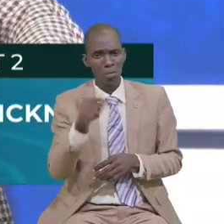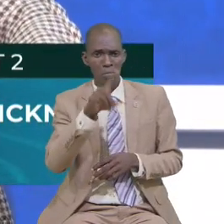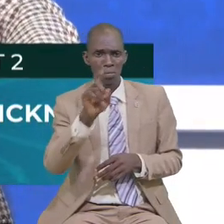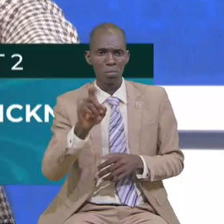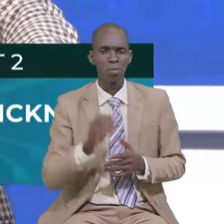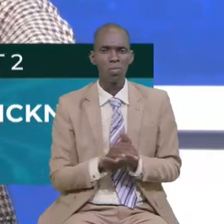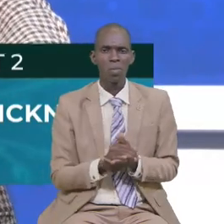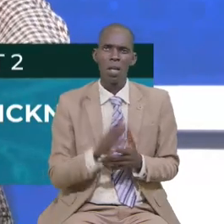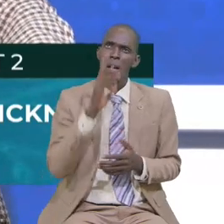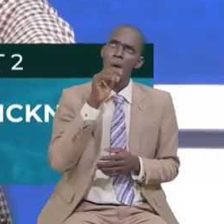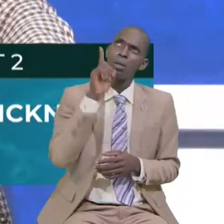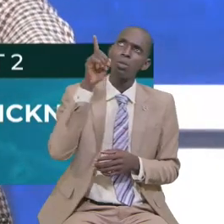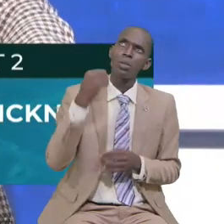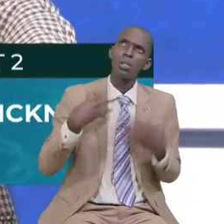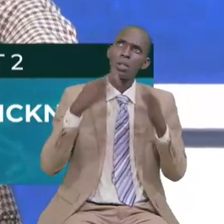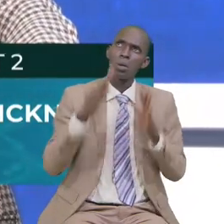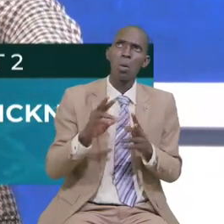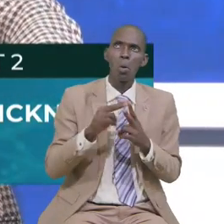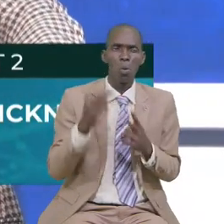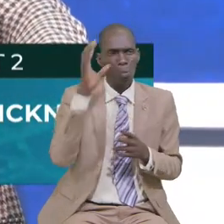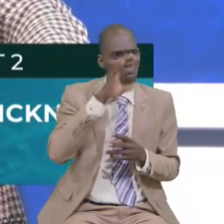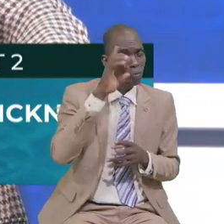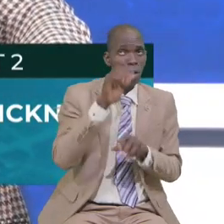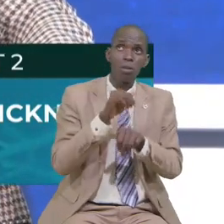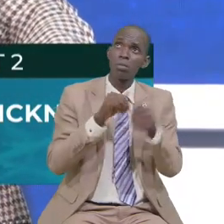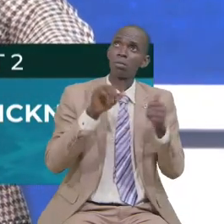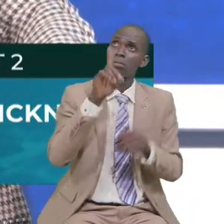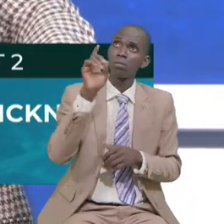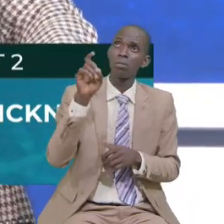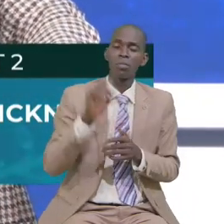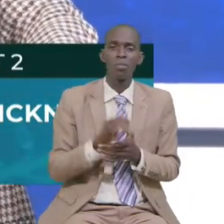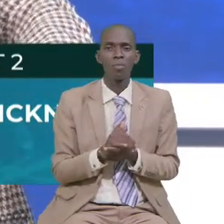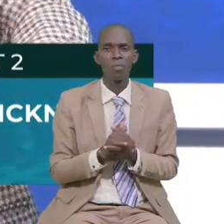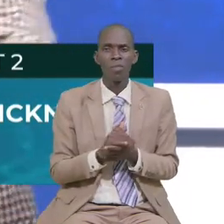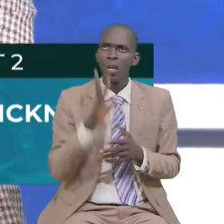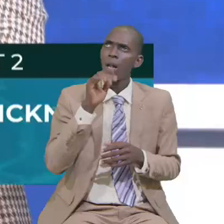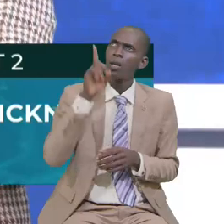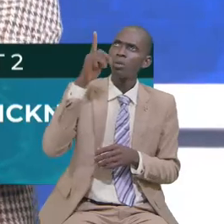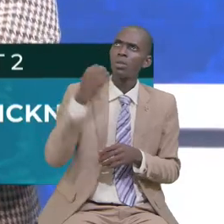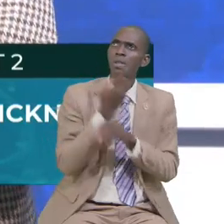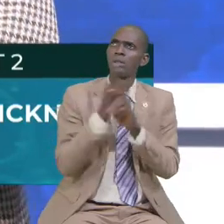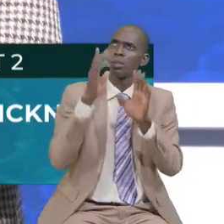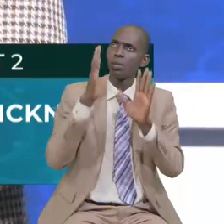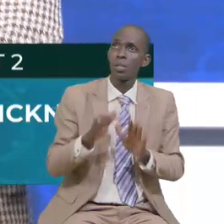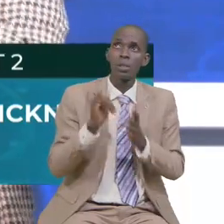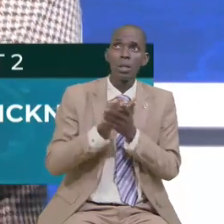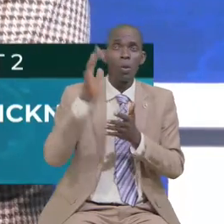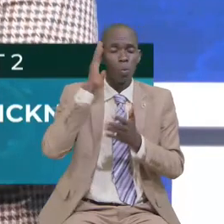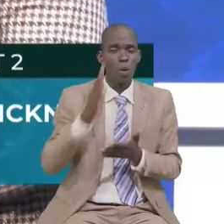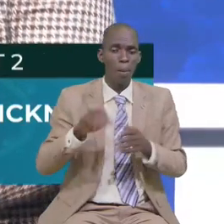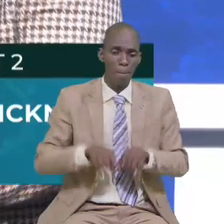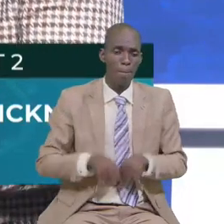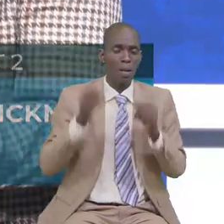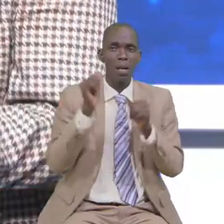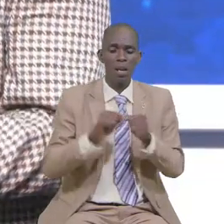Are you the healer, or do we look for another? Are you the deliverer that will break every chain